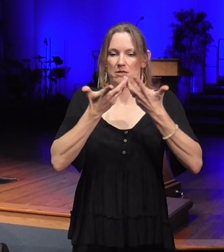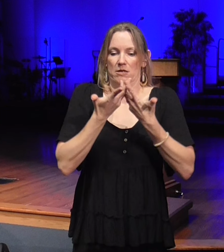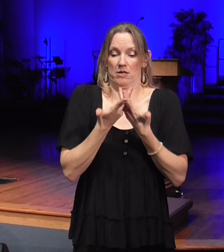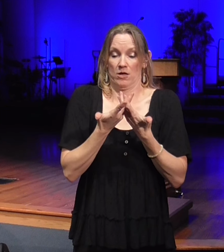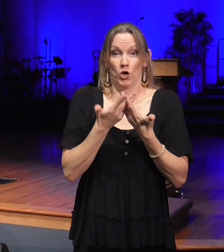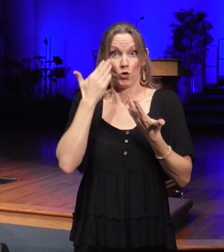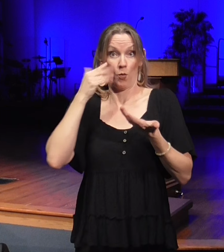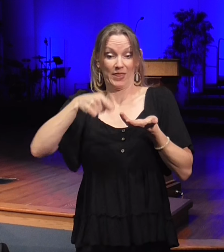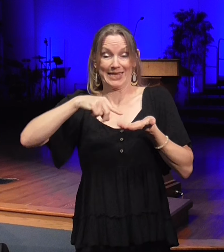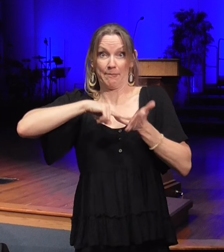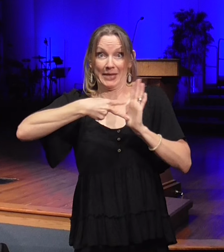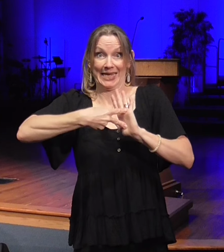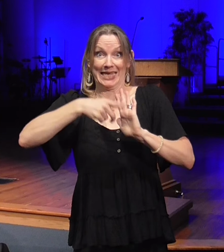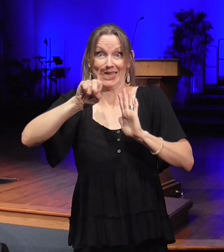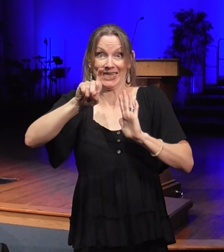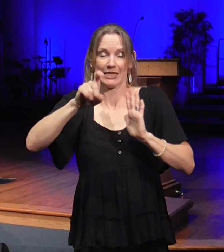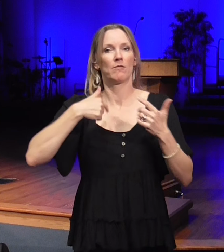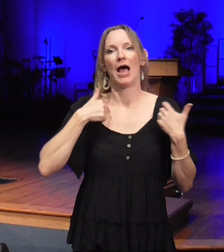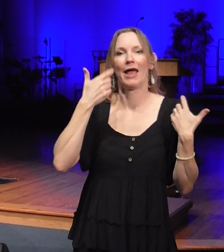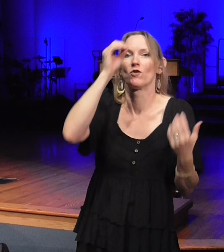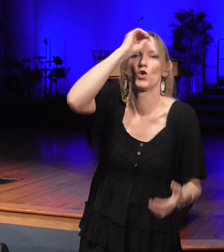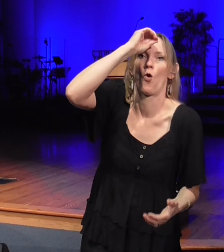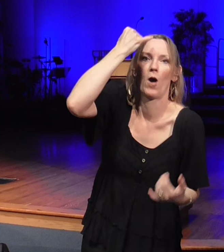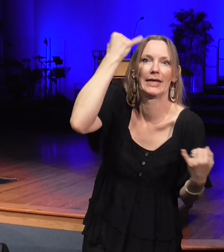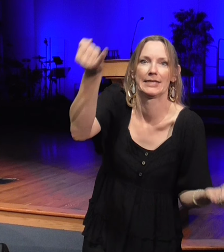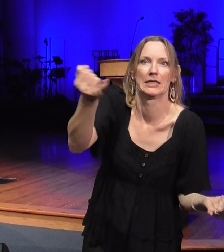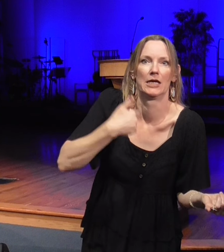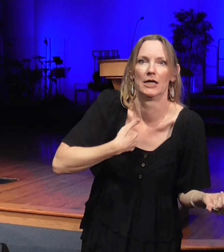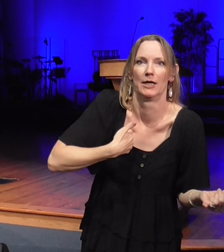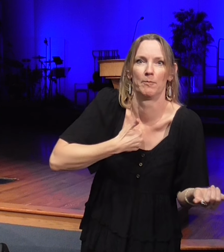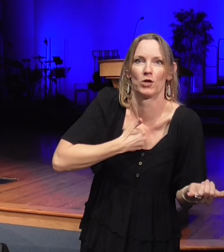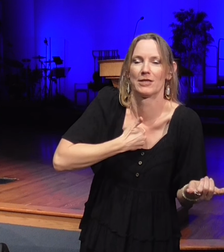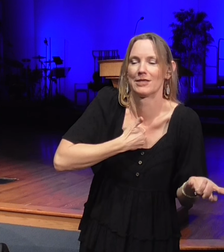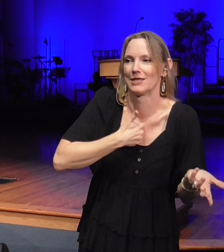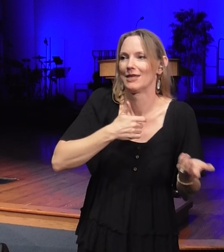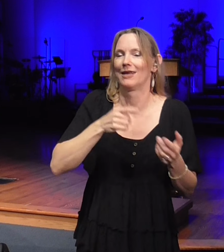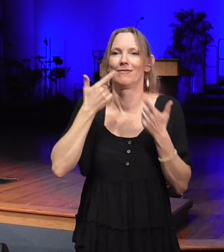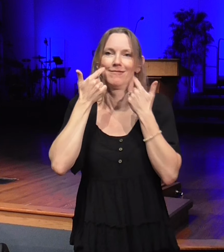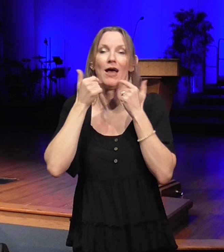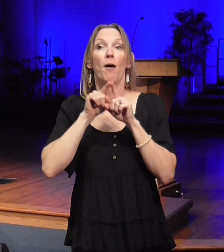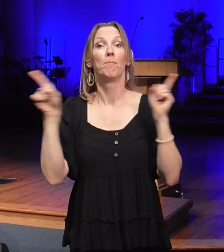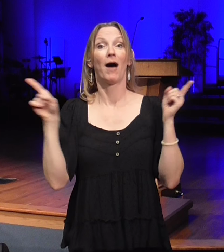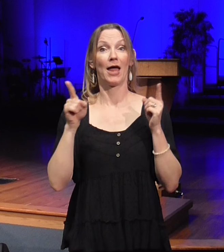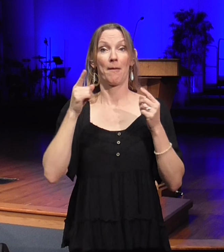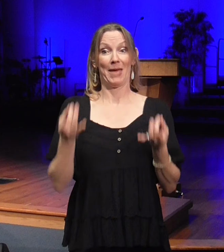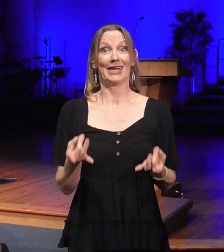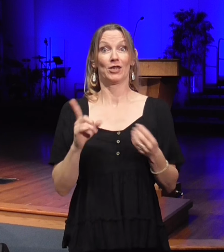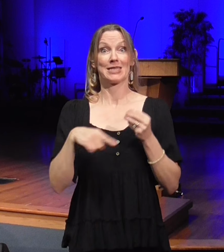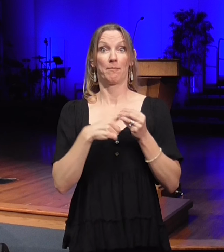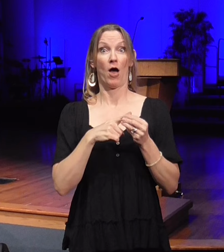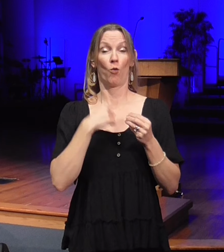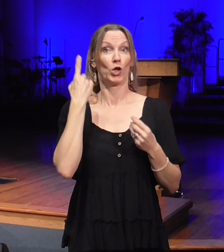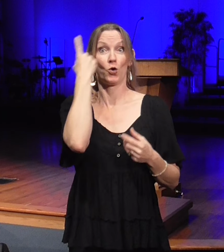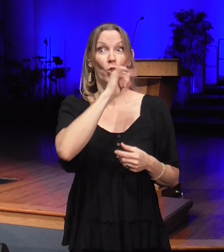what this symbolizes? I have no idea. But meditation is all about appearances. No.